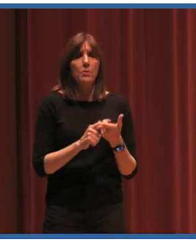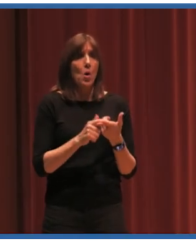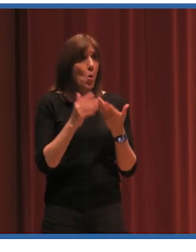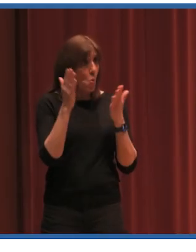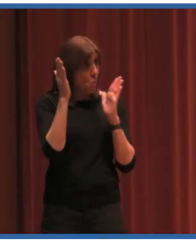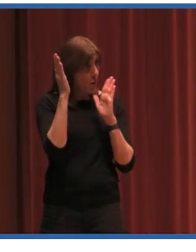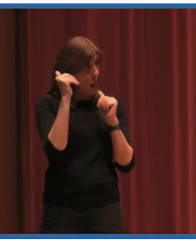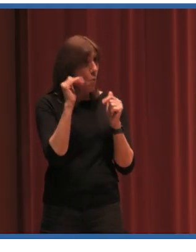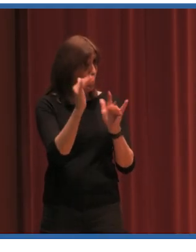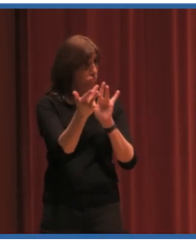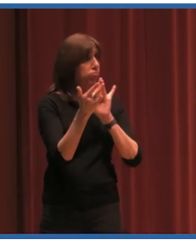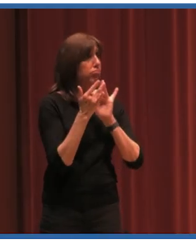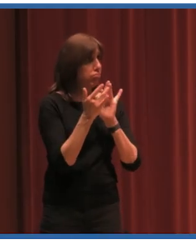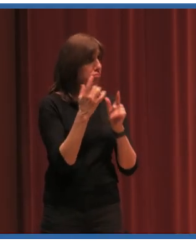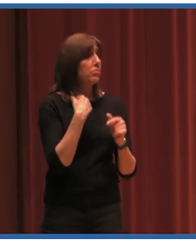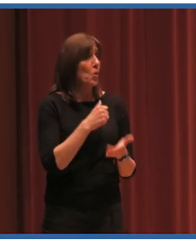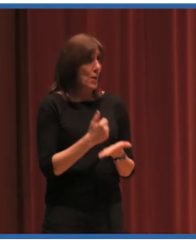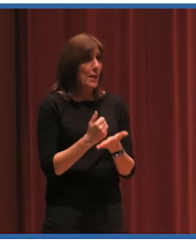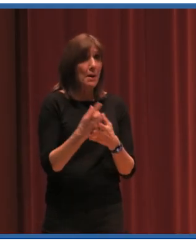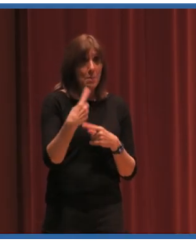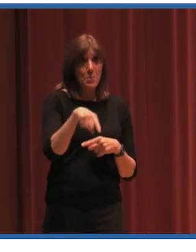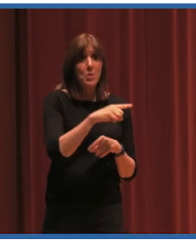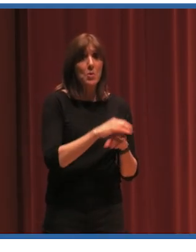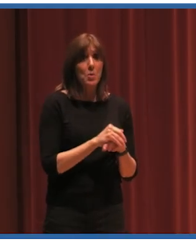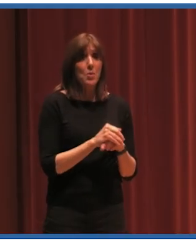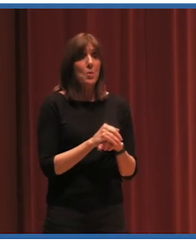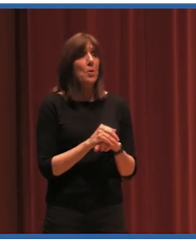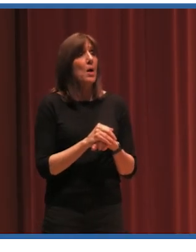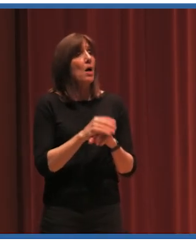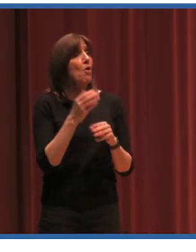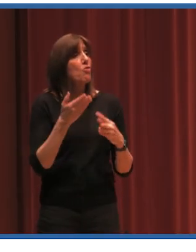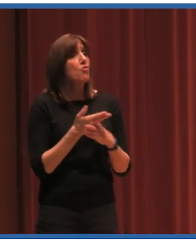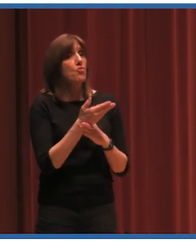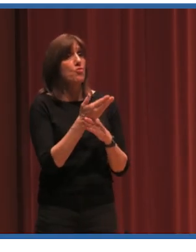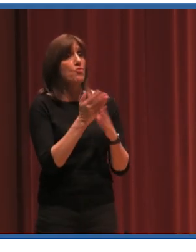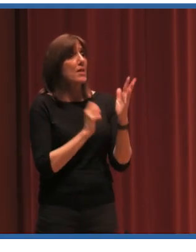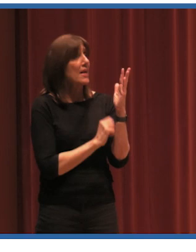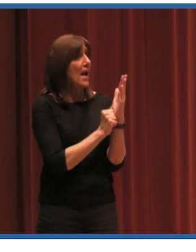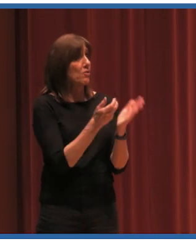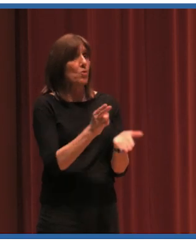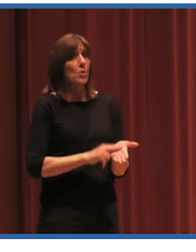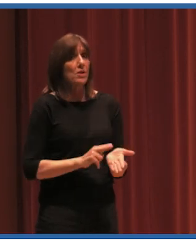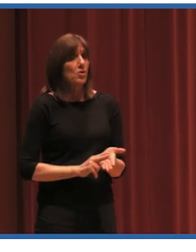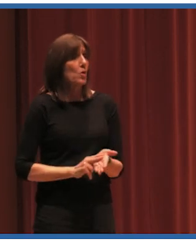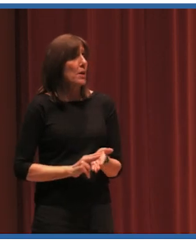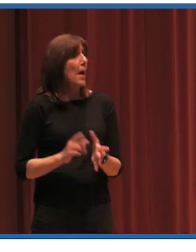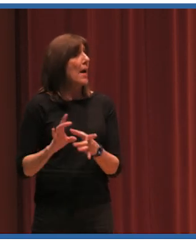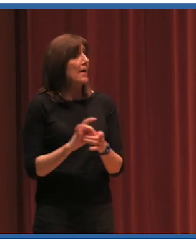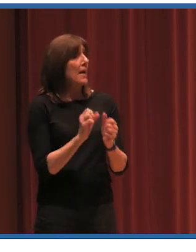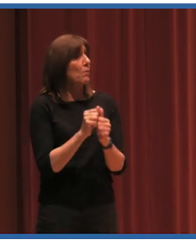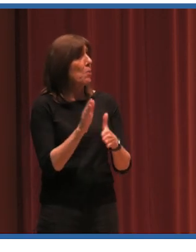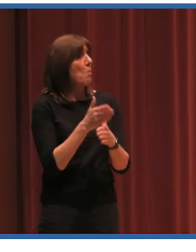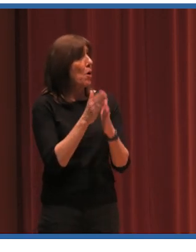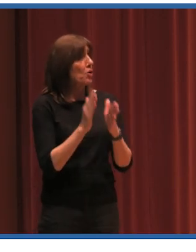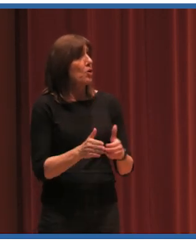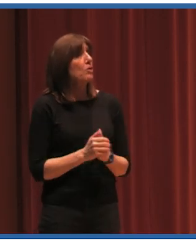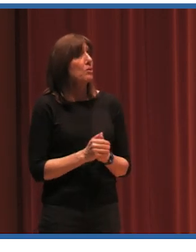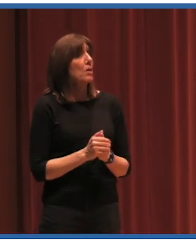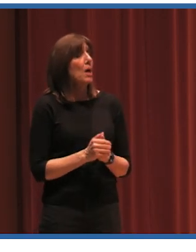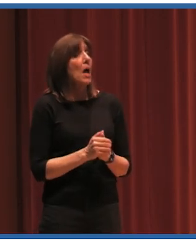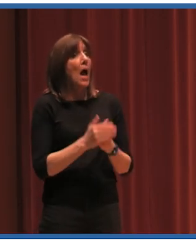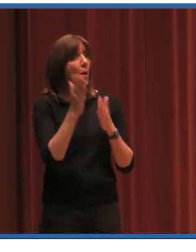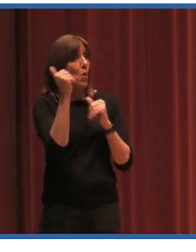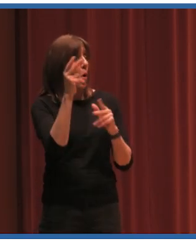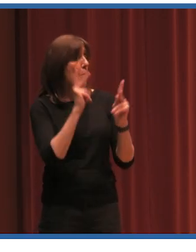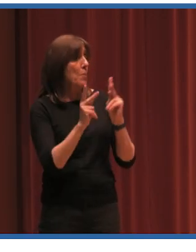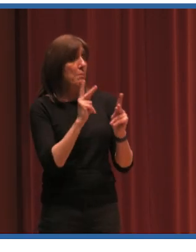can help them either through the Cancer Consortium or the Cancer Registry, or connect them with partners. And we hope that people